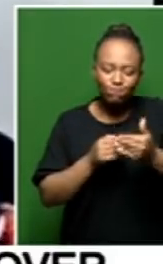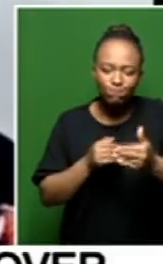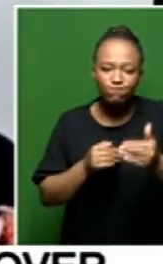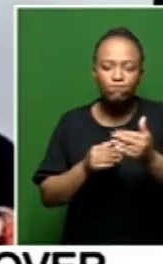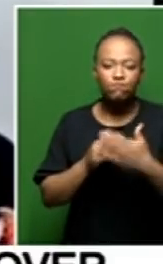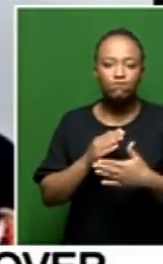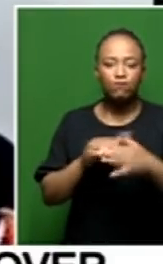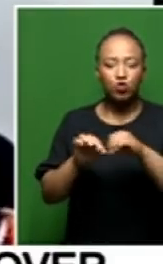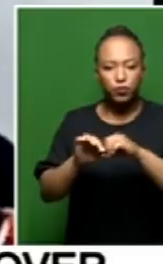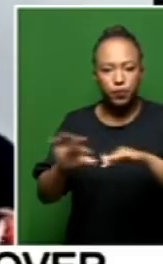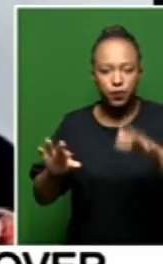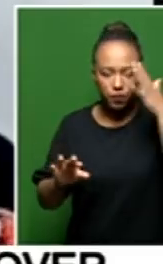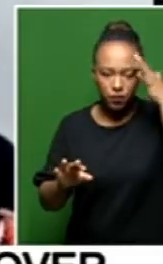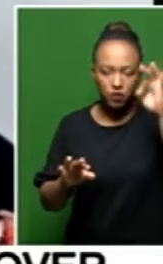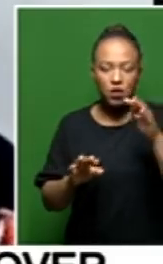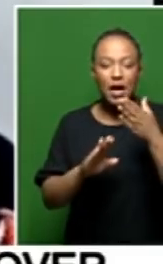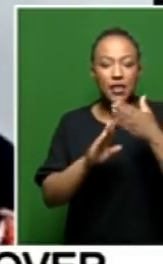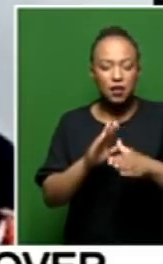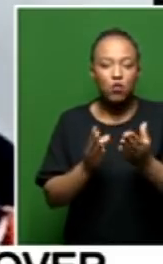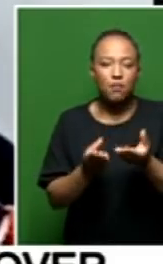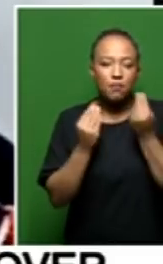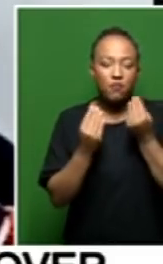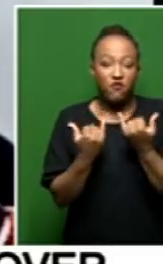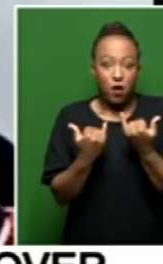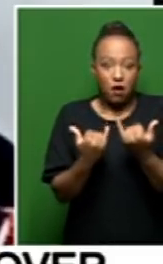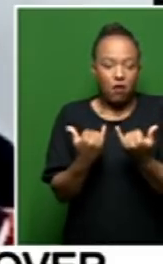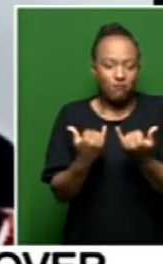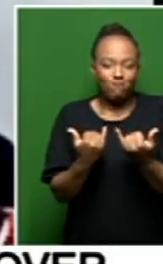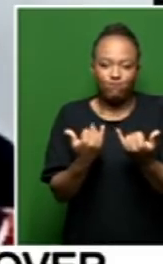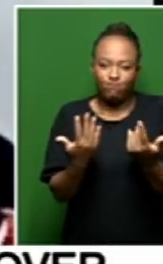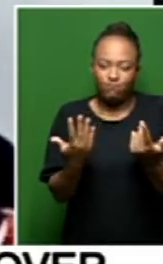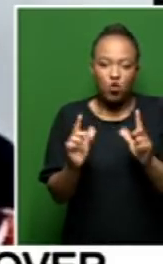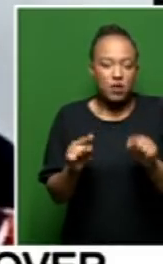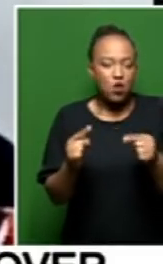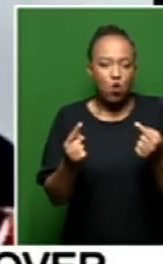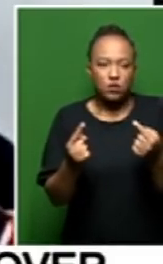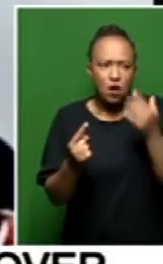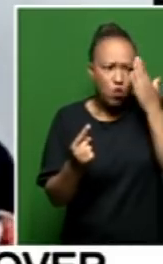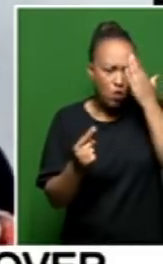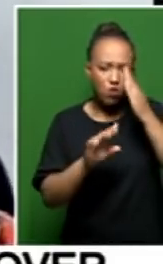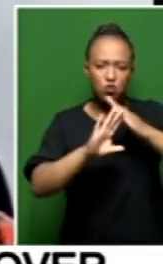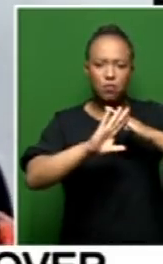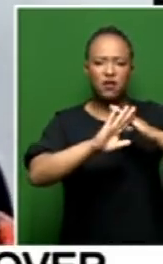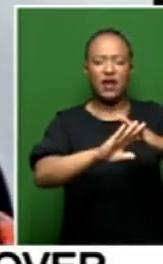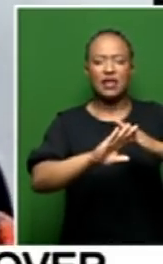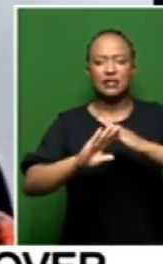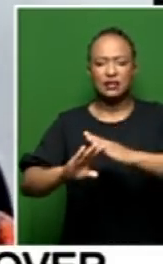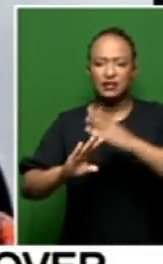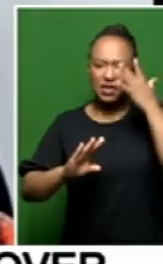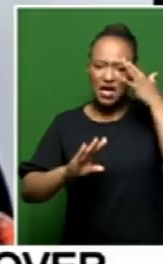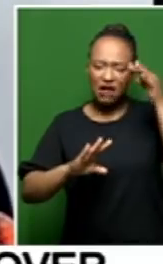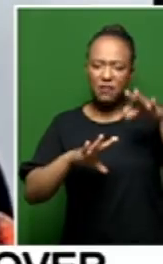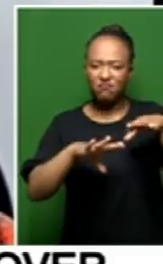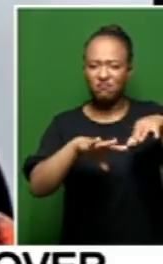state. Until we get that, we will not have the formula for how to prevent this kind of capture